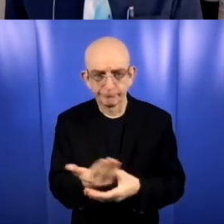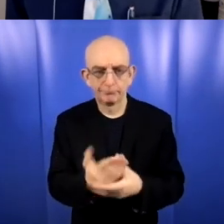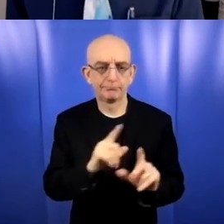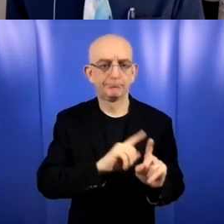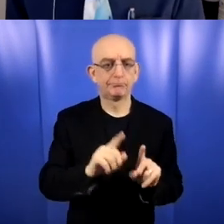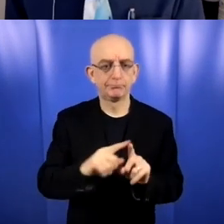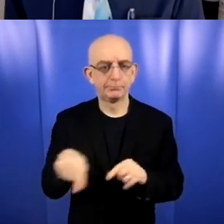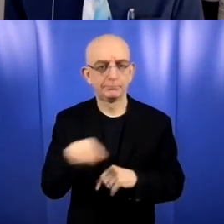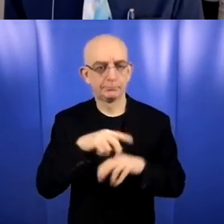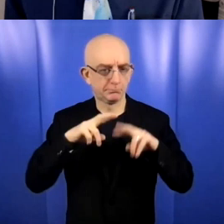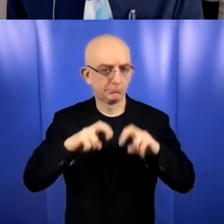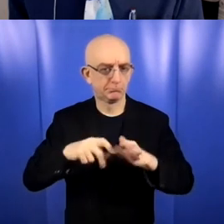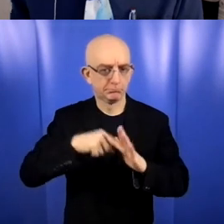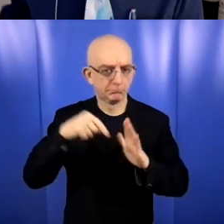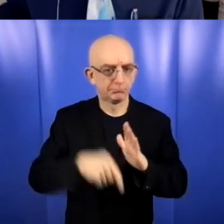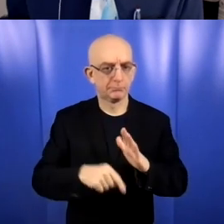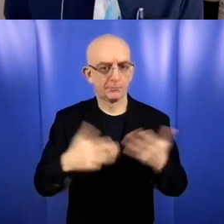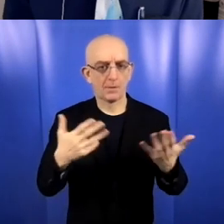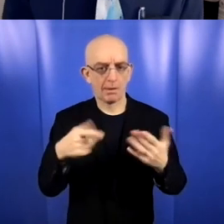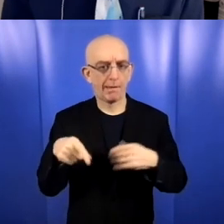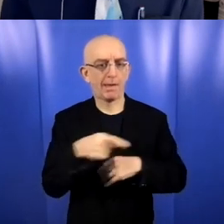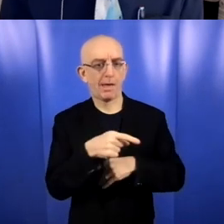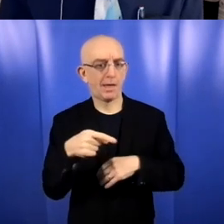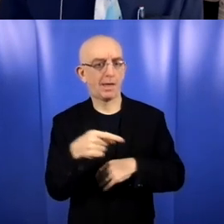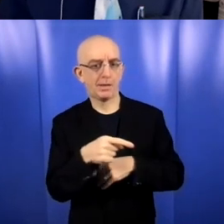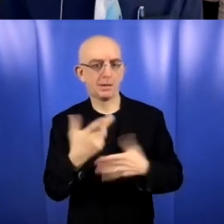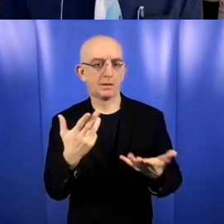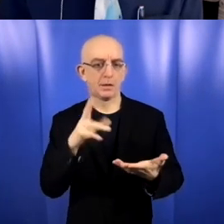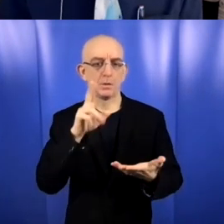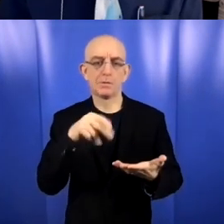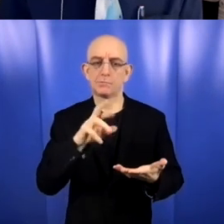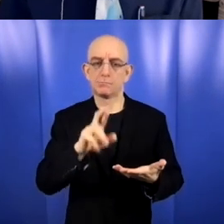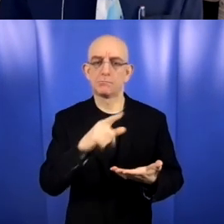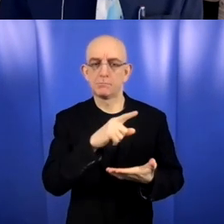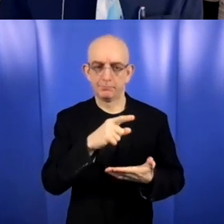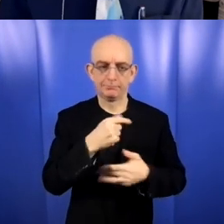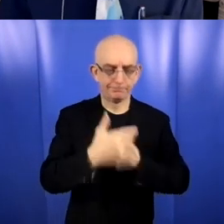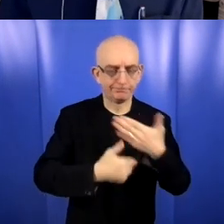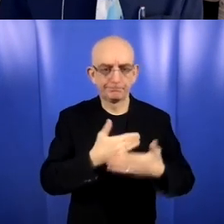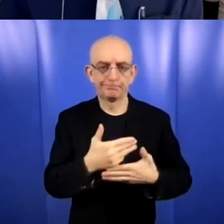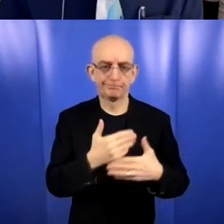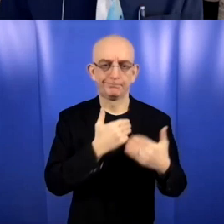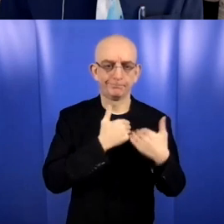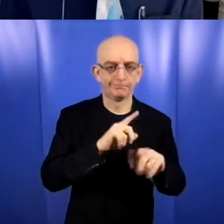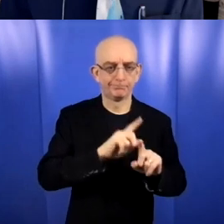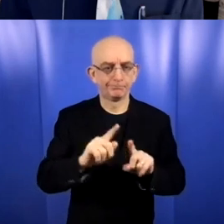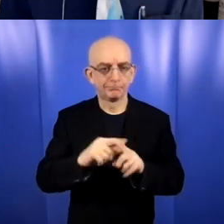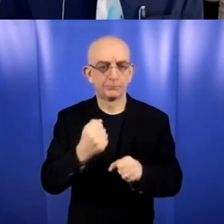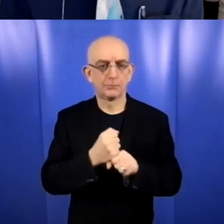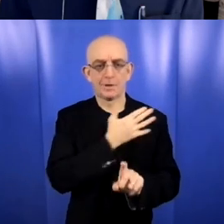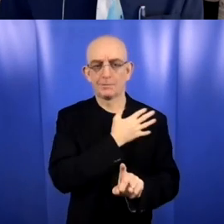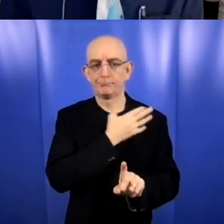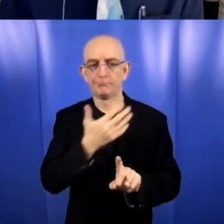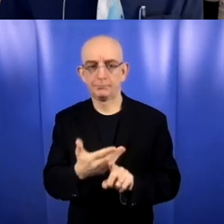displacement, and linked to that to finding solutions for those who are displaced. And that background paper acknowledged